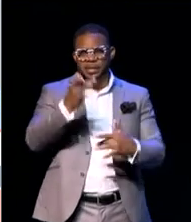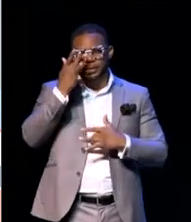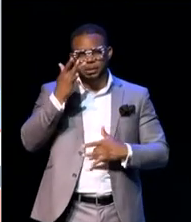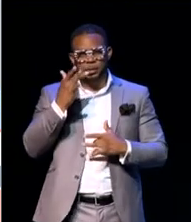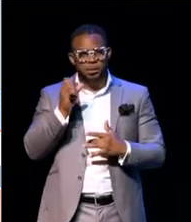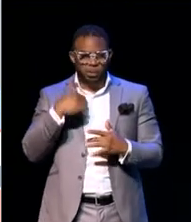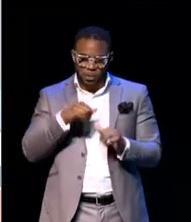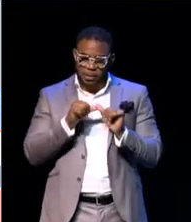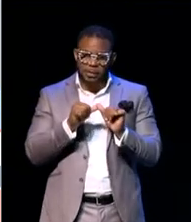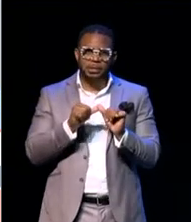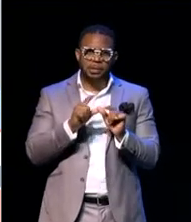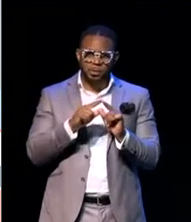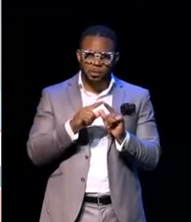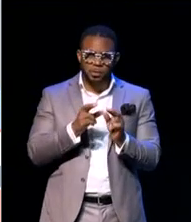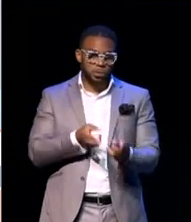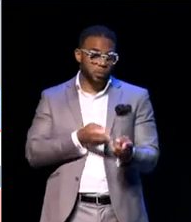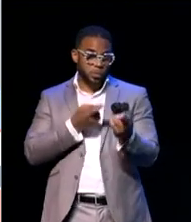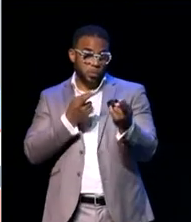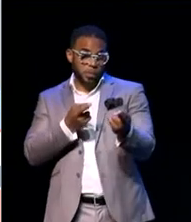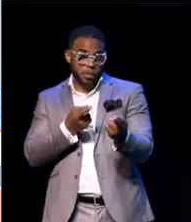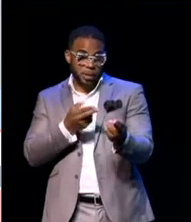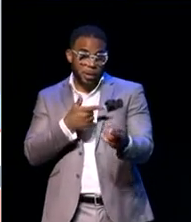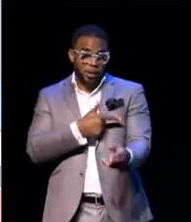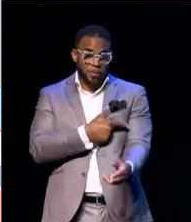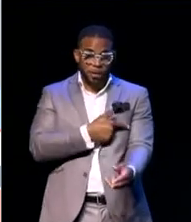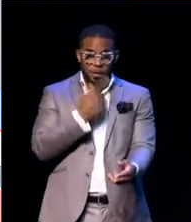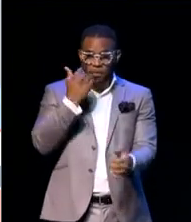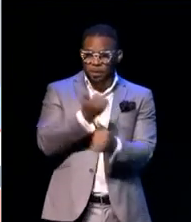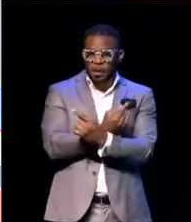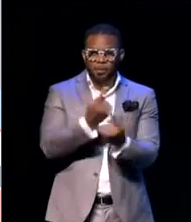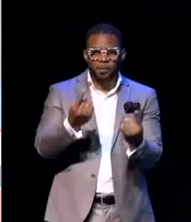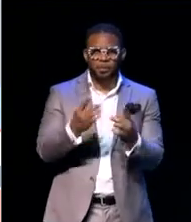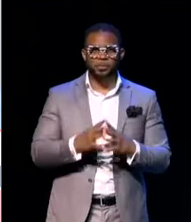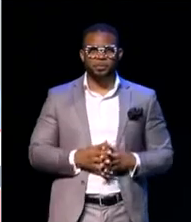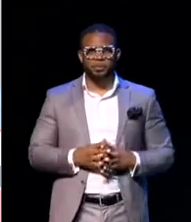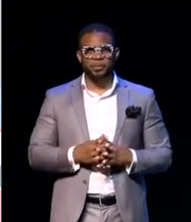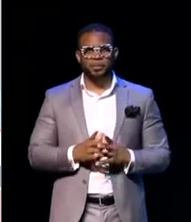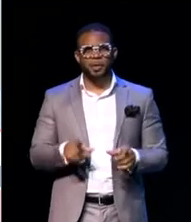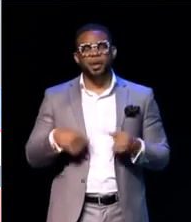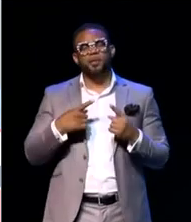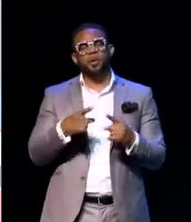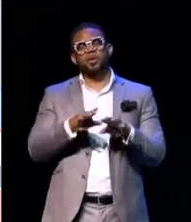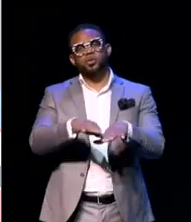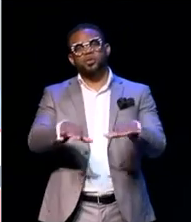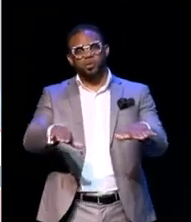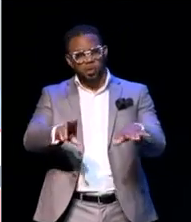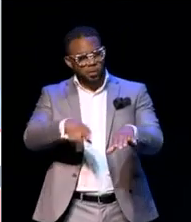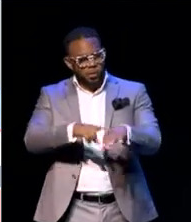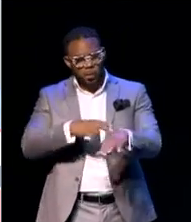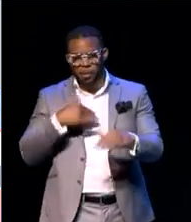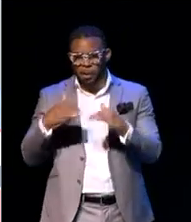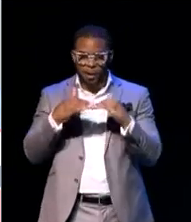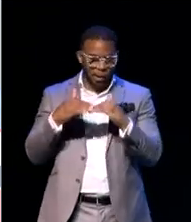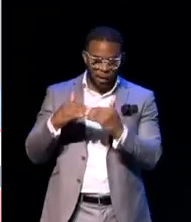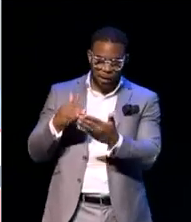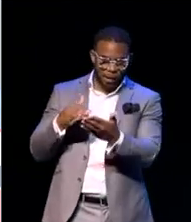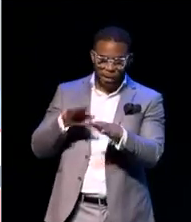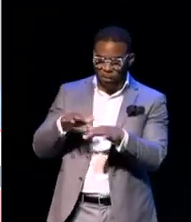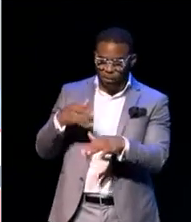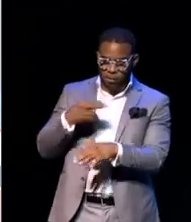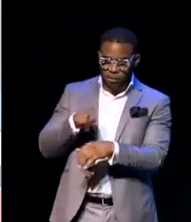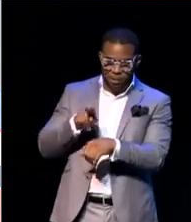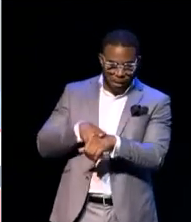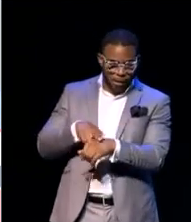illnesses. So we continue to recommend vaccination for everyone. As far as the children, of course, my colleagues at